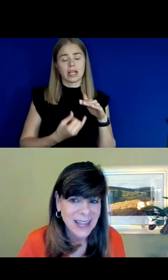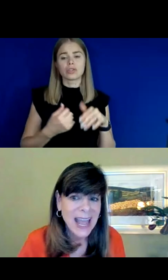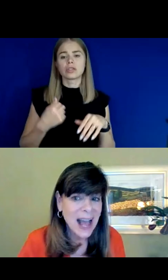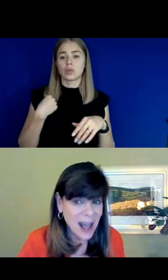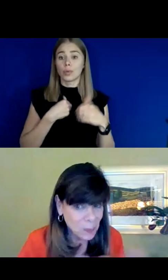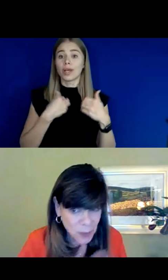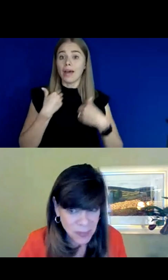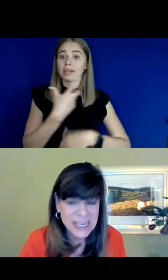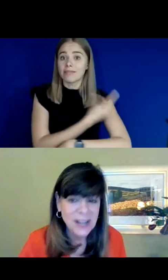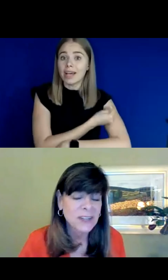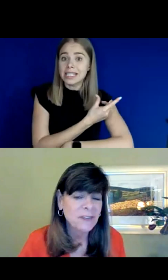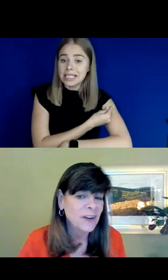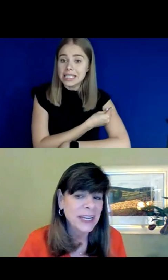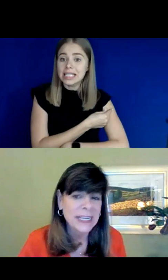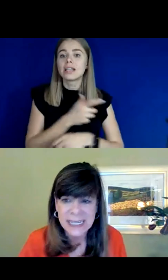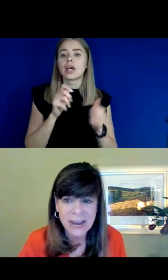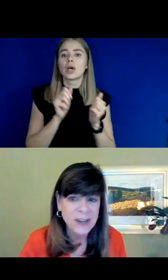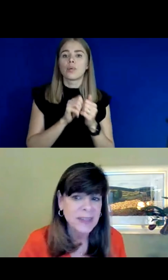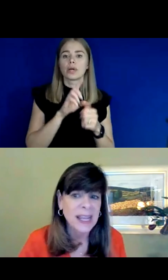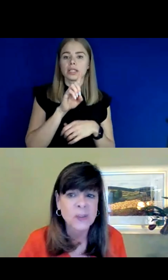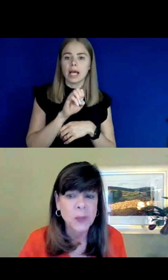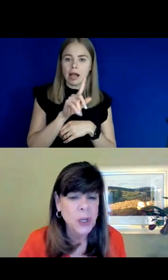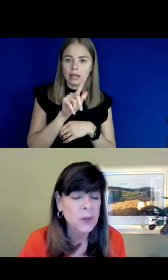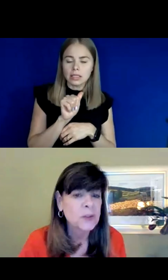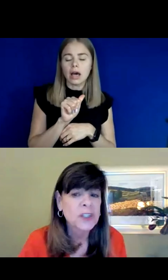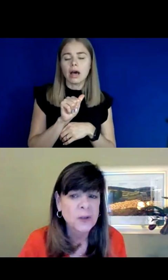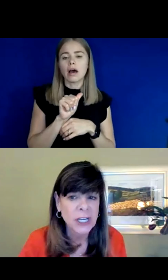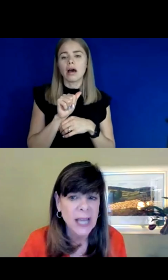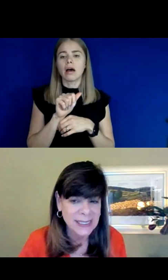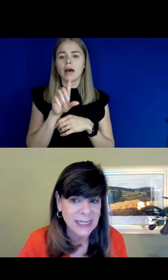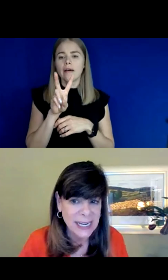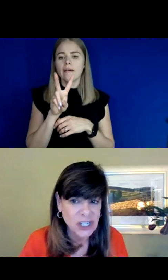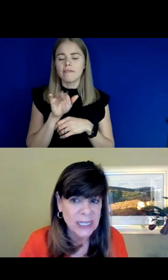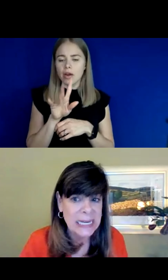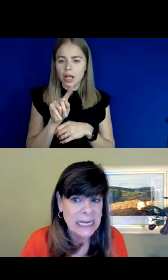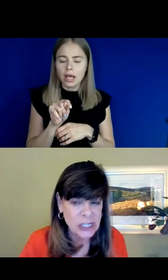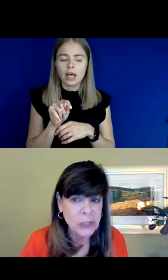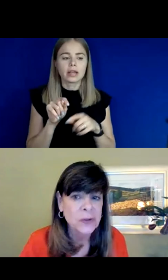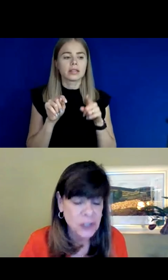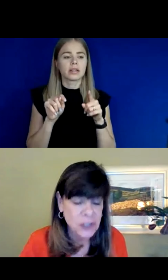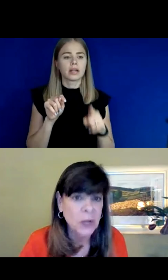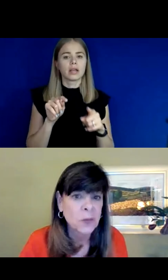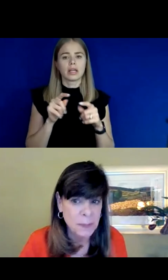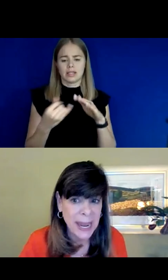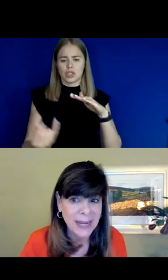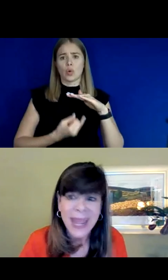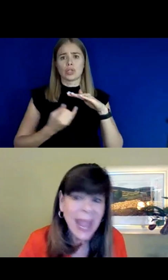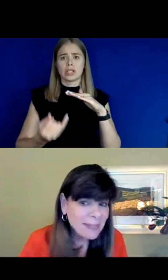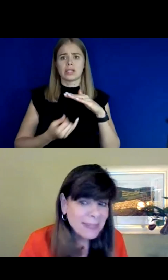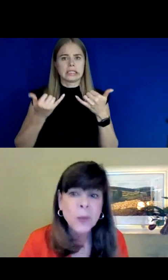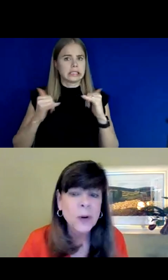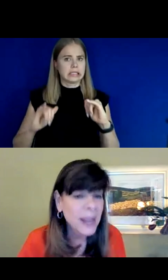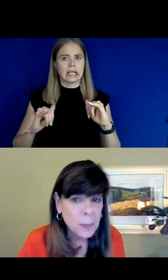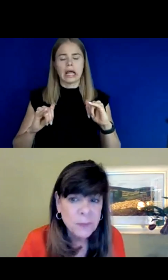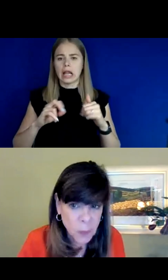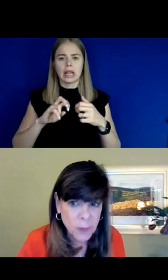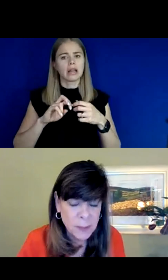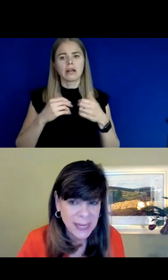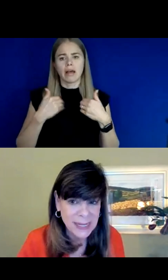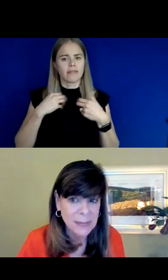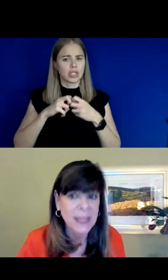vaccine, with the Delta variant and everything else, we know those social isolation issues still remain. And they were